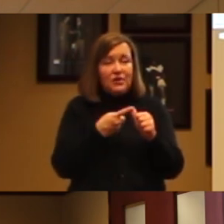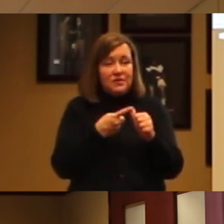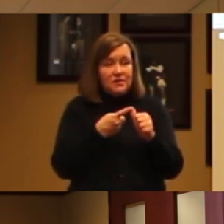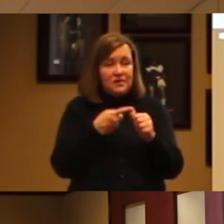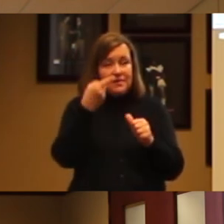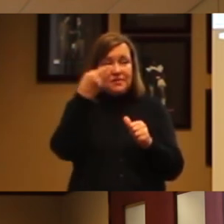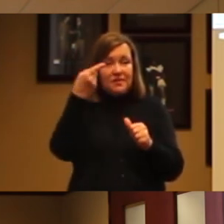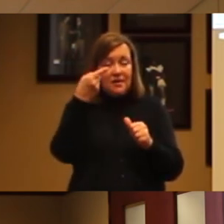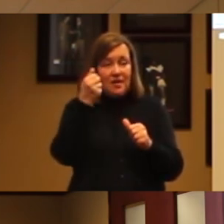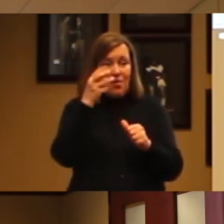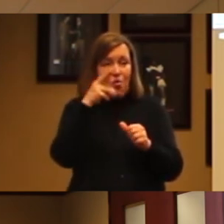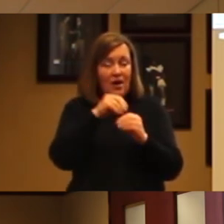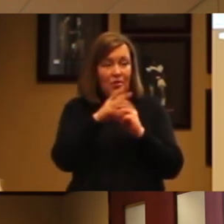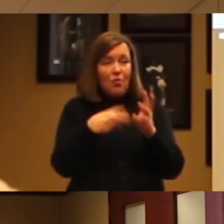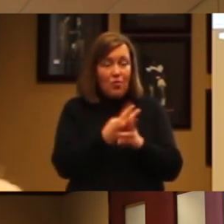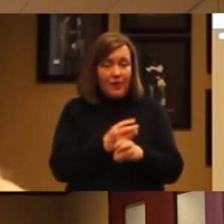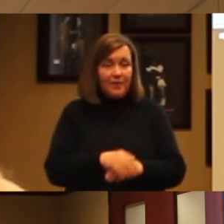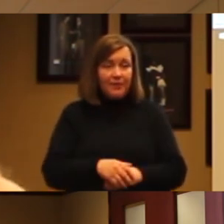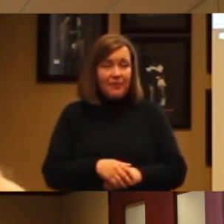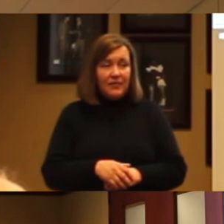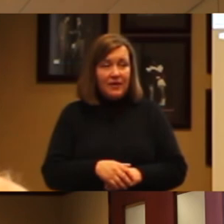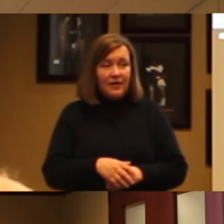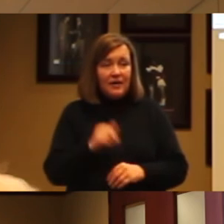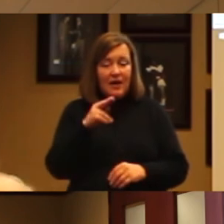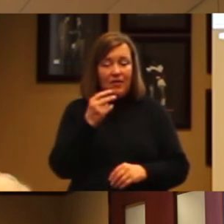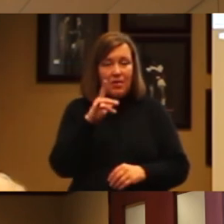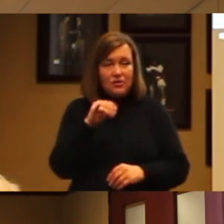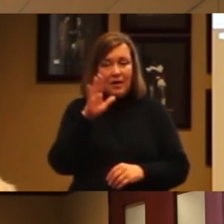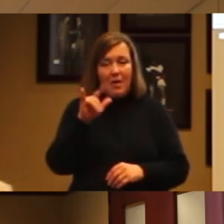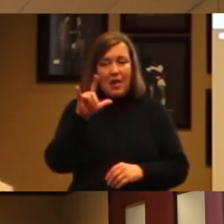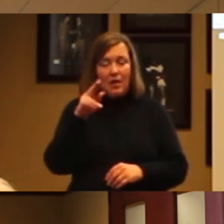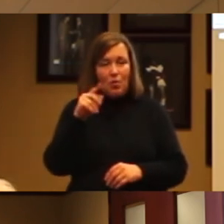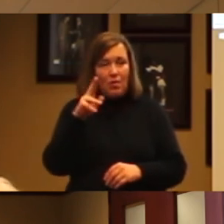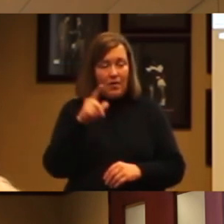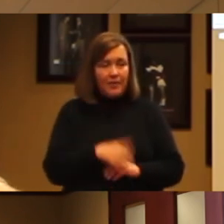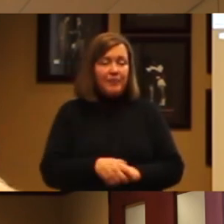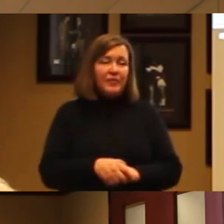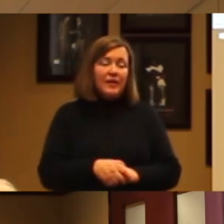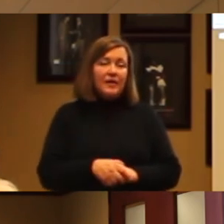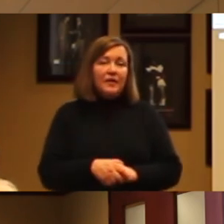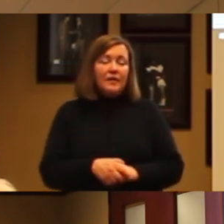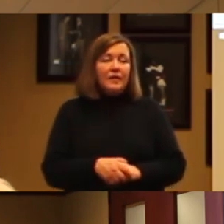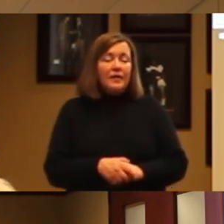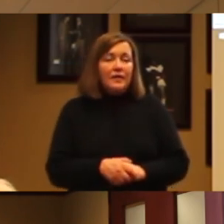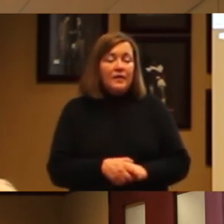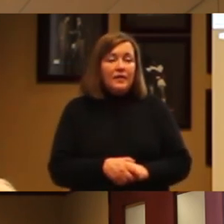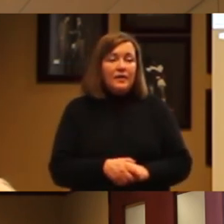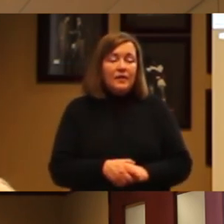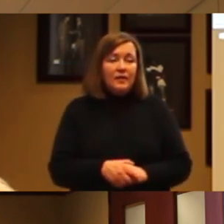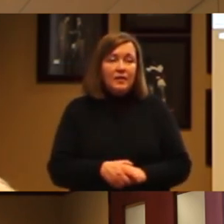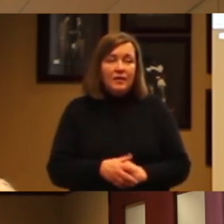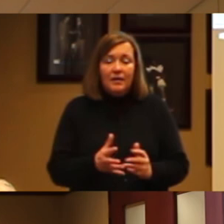the number one award in the world as an anthology on bilingual edition. And you